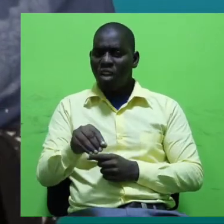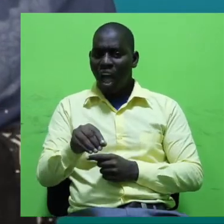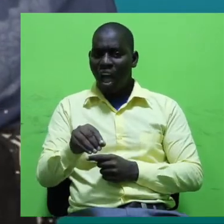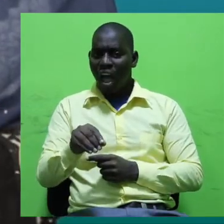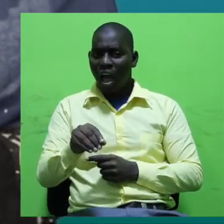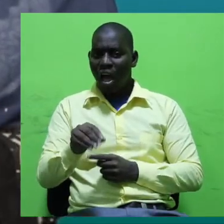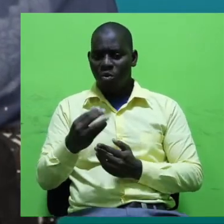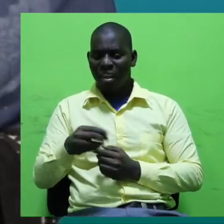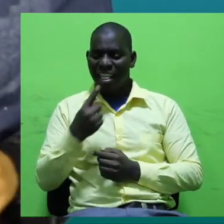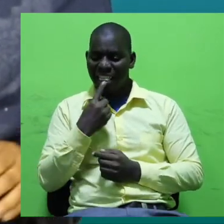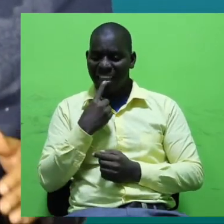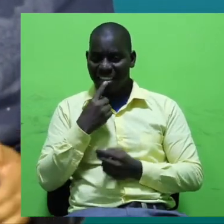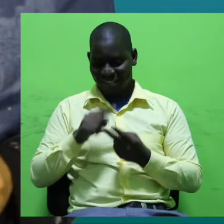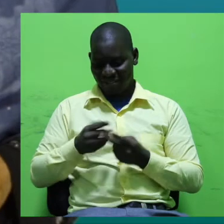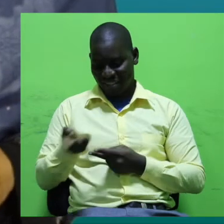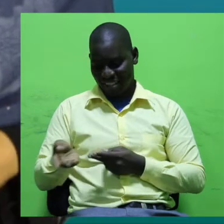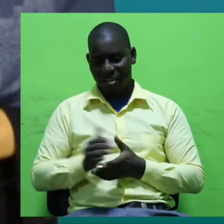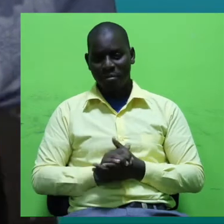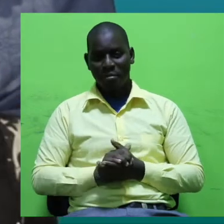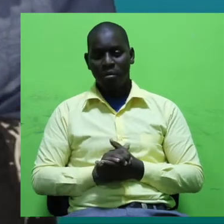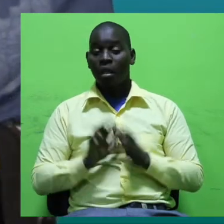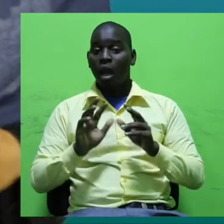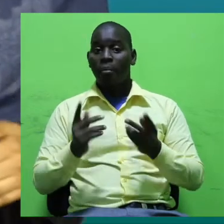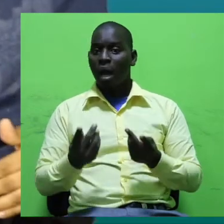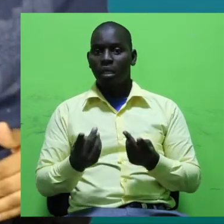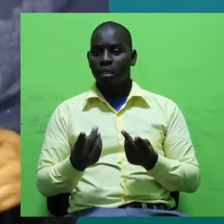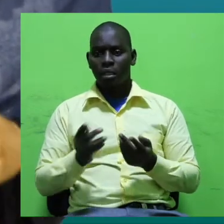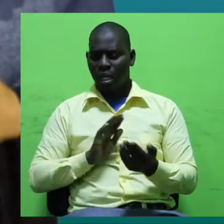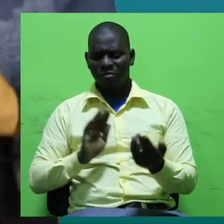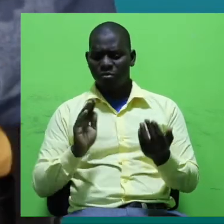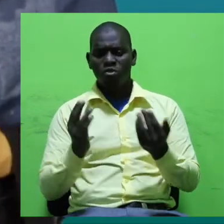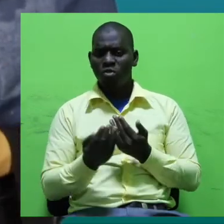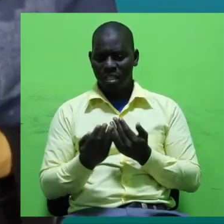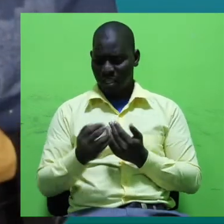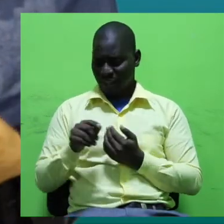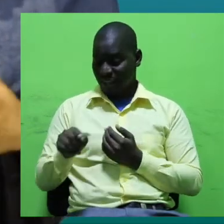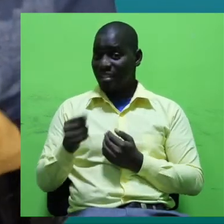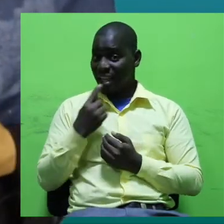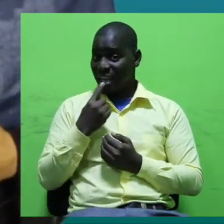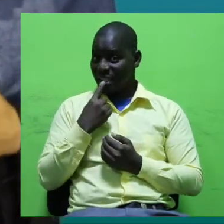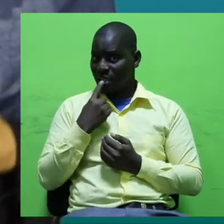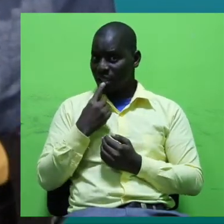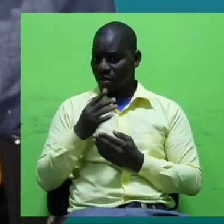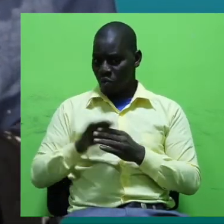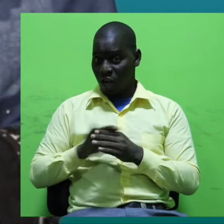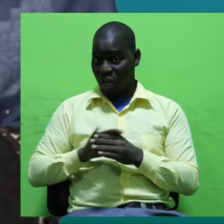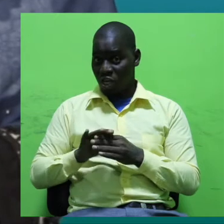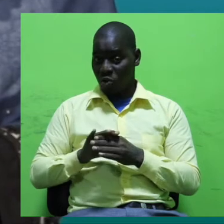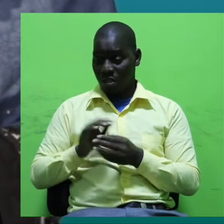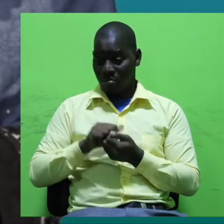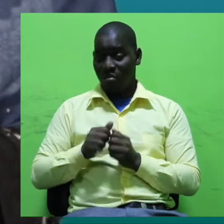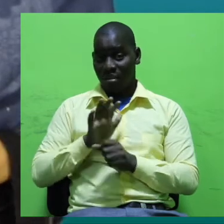unit. SI unit is a series of units that are accepted and used throughout the scientific